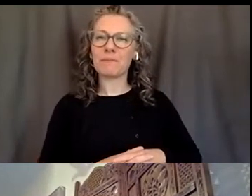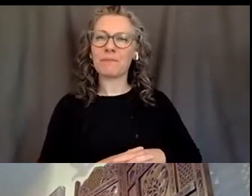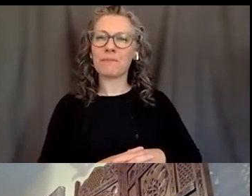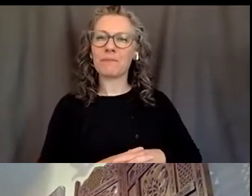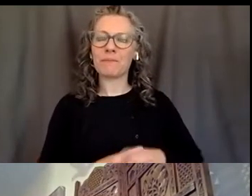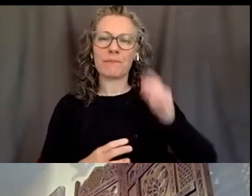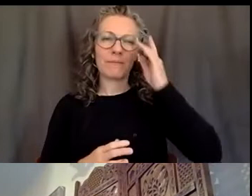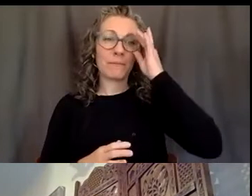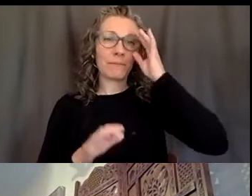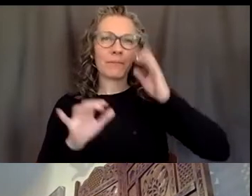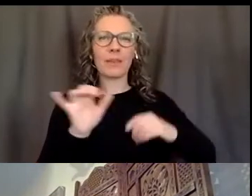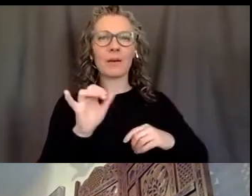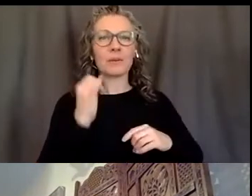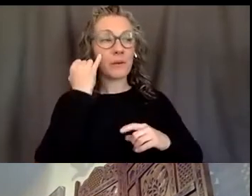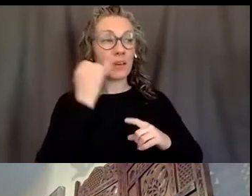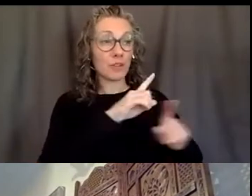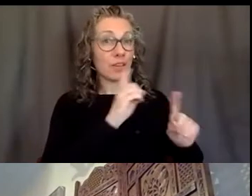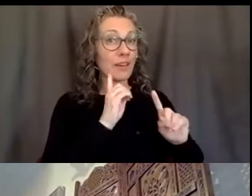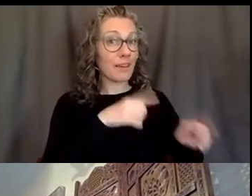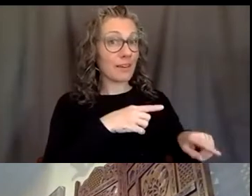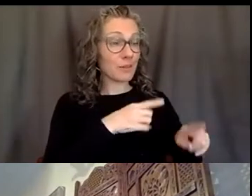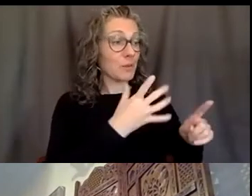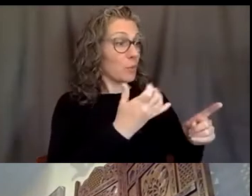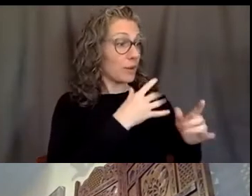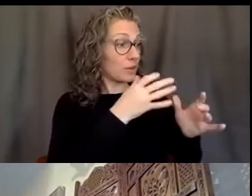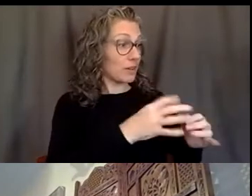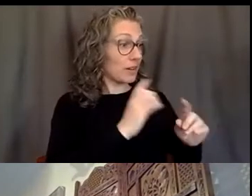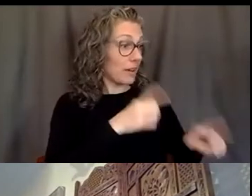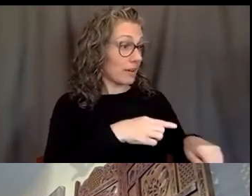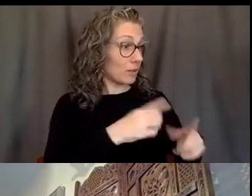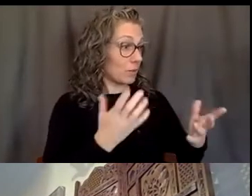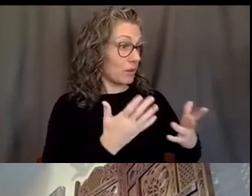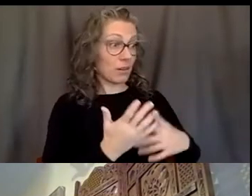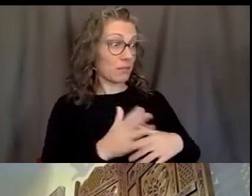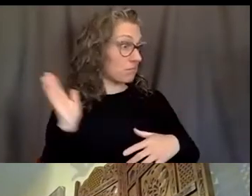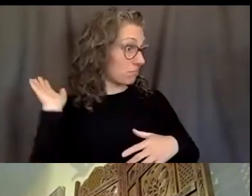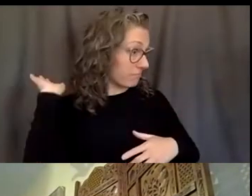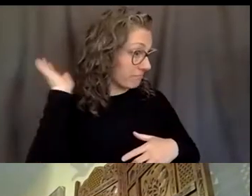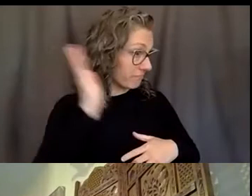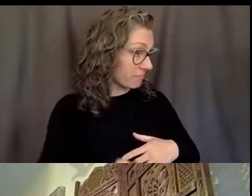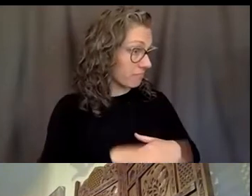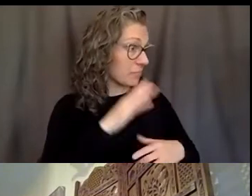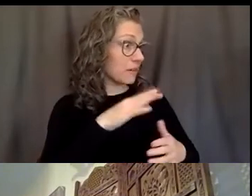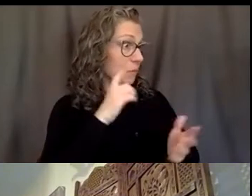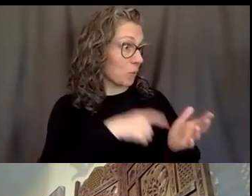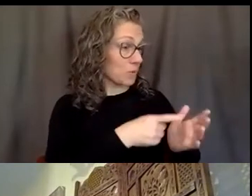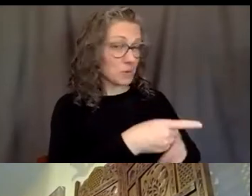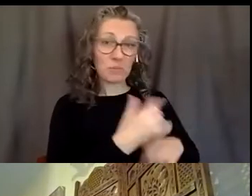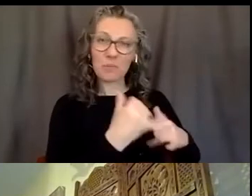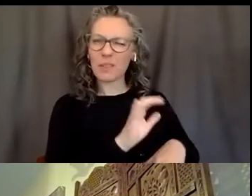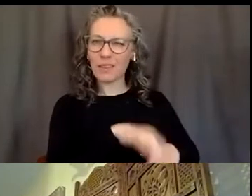And if she answers, why did you choose to Mhm. answer? Have you been here all along and I simply didn't notice you? Yeah.